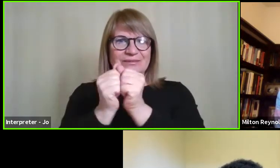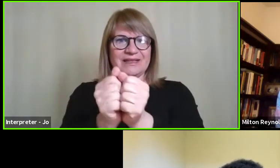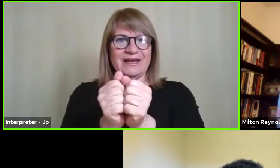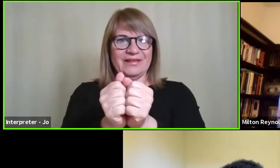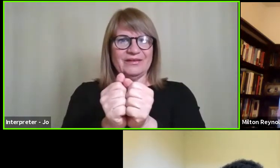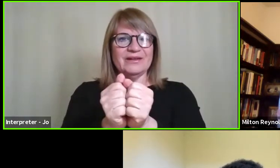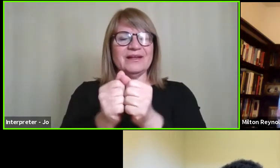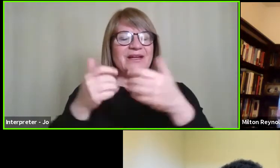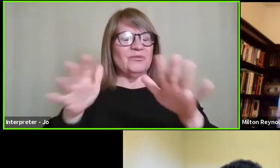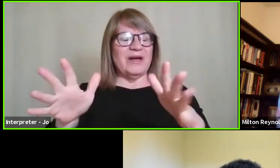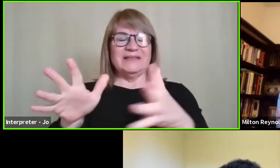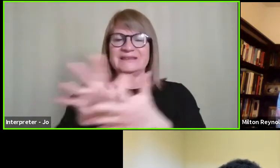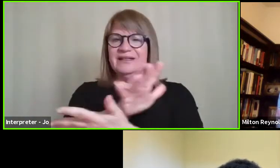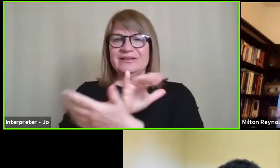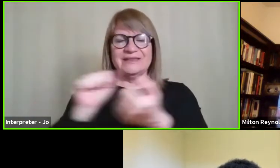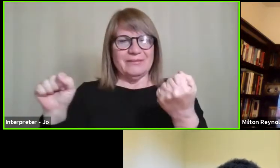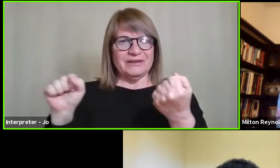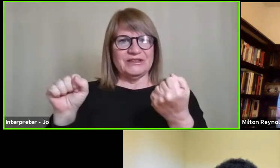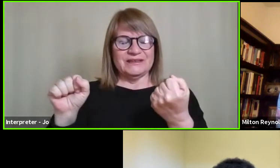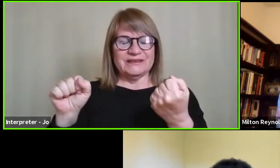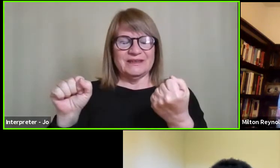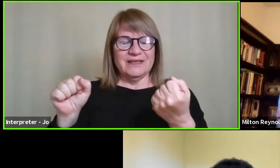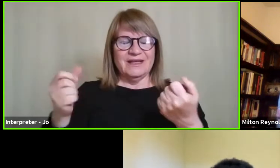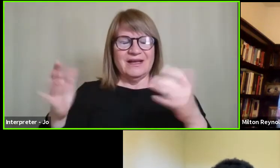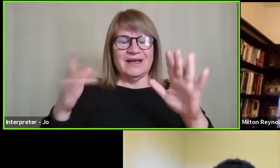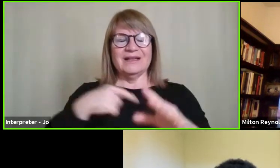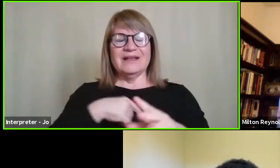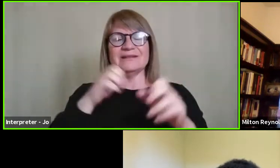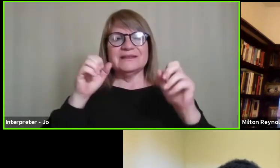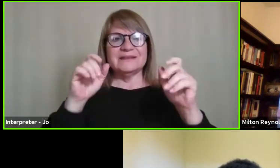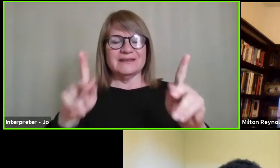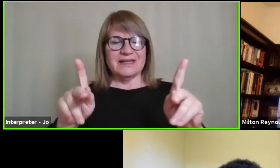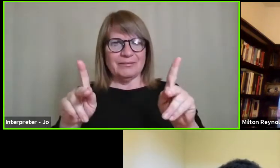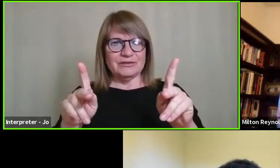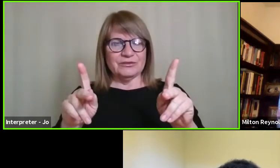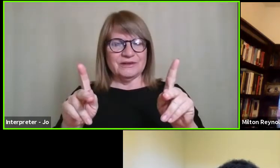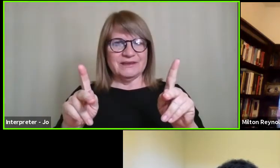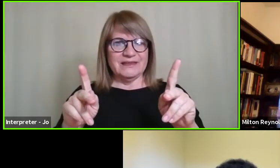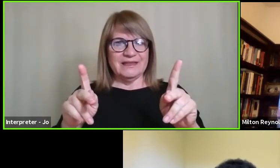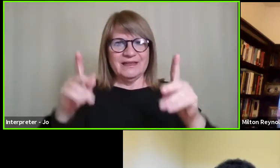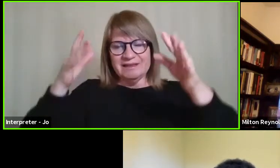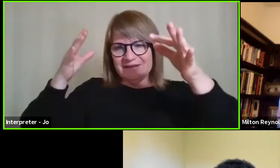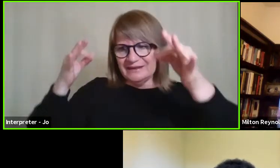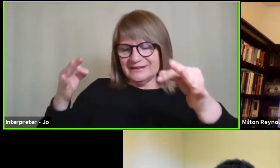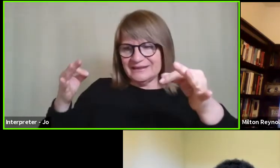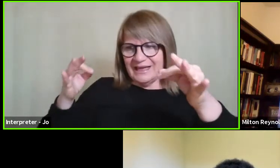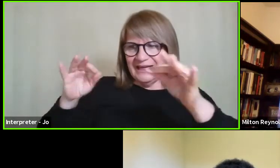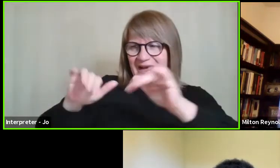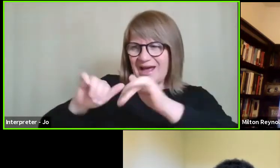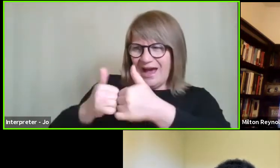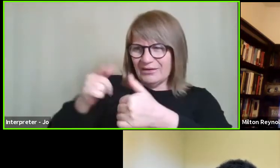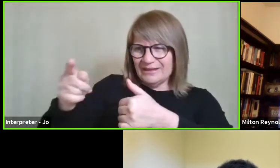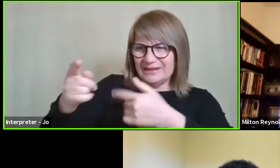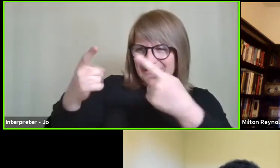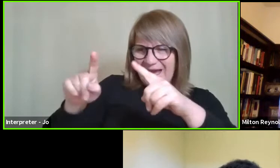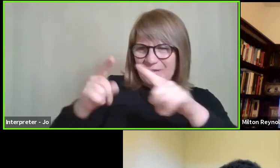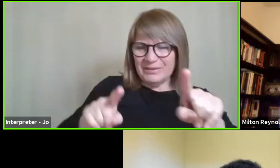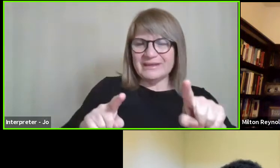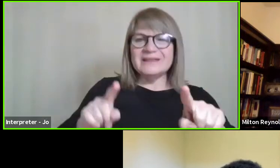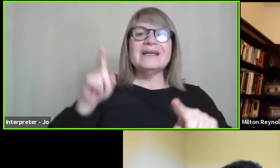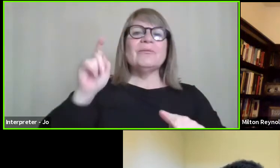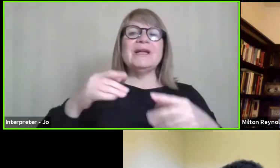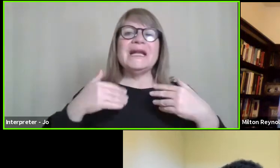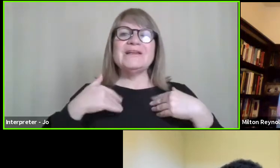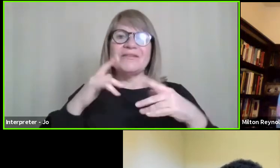quite damaging and it allows us an opportunity to be able to piece apart how and why they seem to occur and allows us to have a conversation about what does it